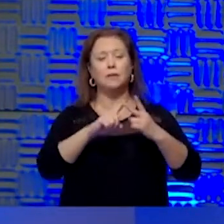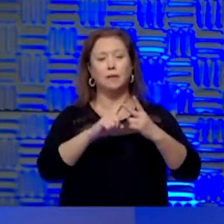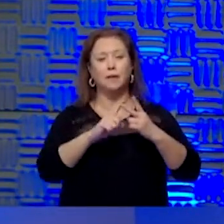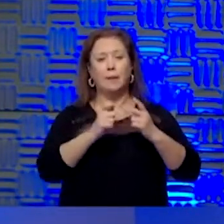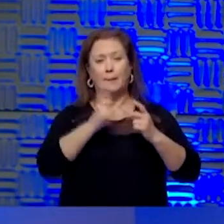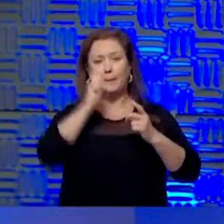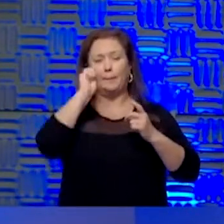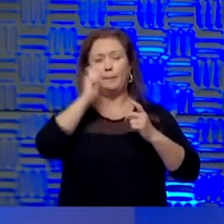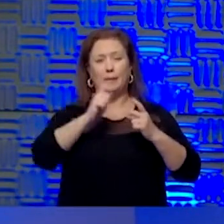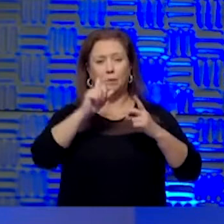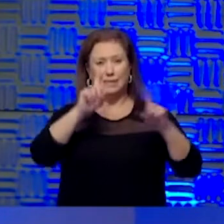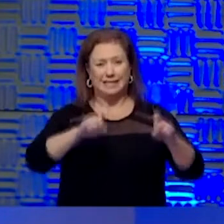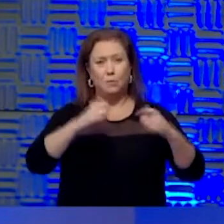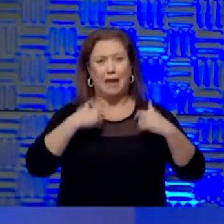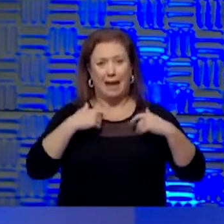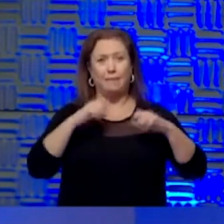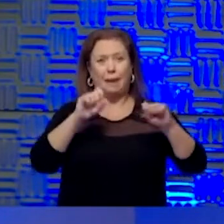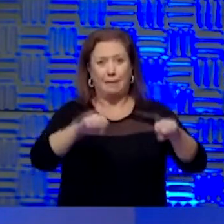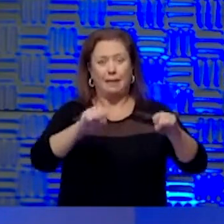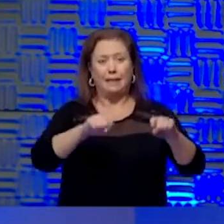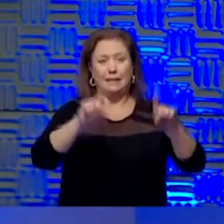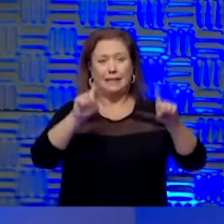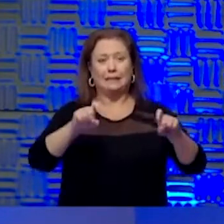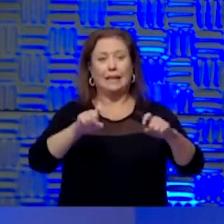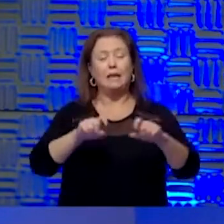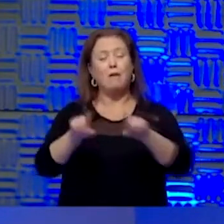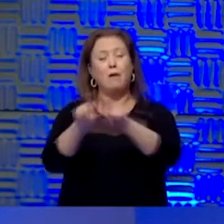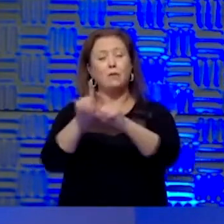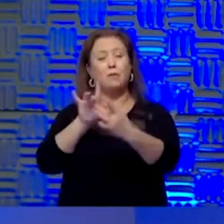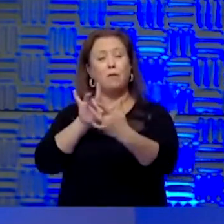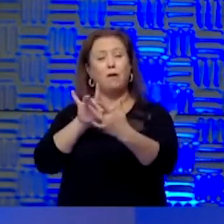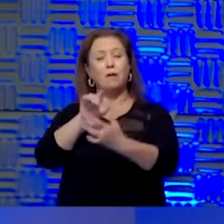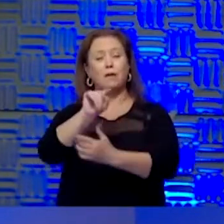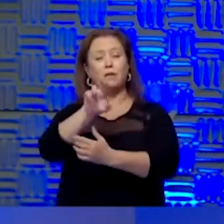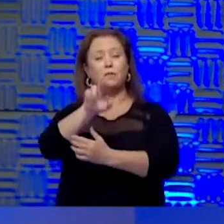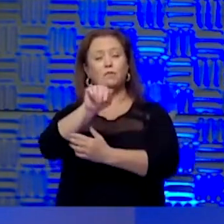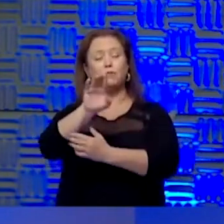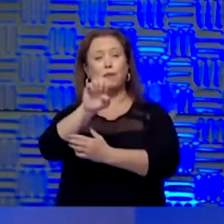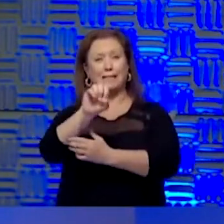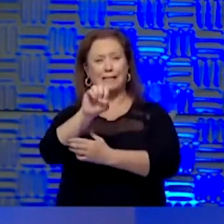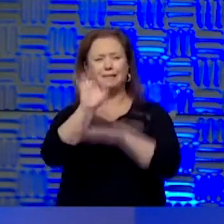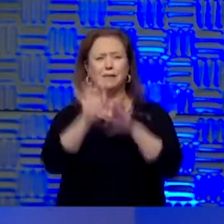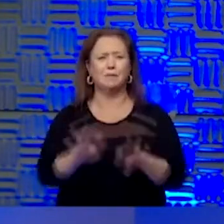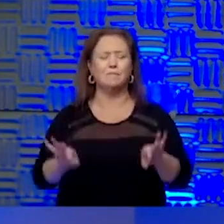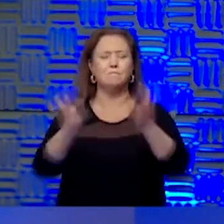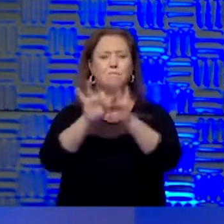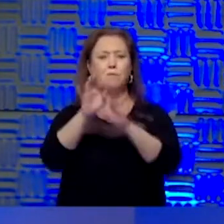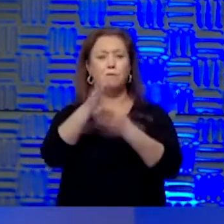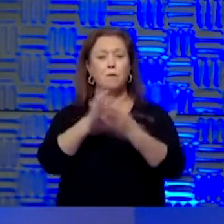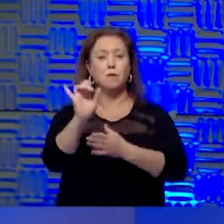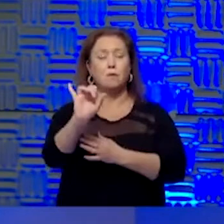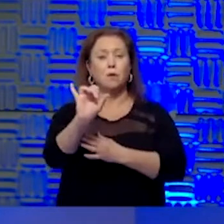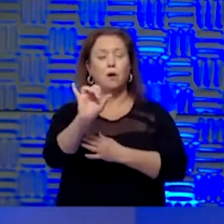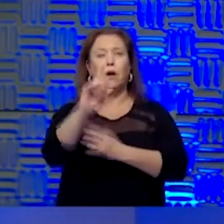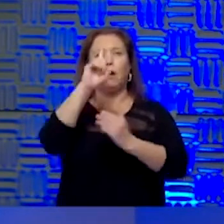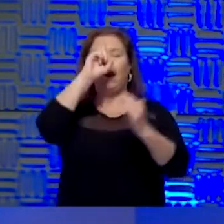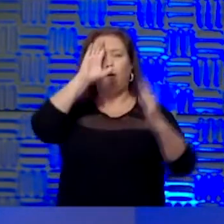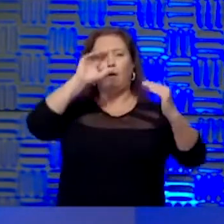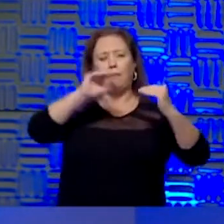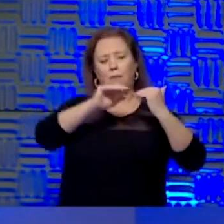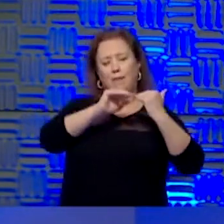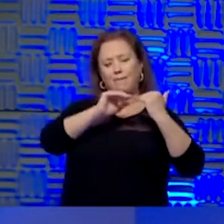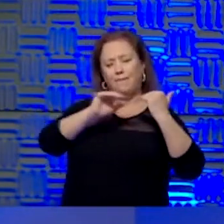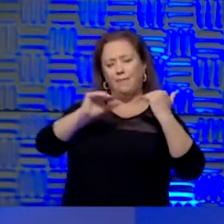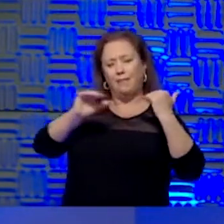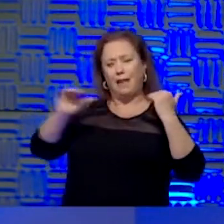testing, especially in the contact tracing as we move forward, and that's going to be a very important part. So hopefully we've flattened the curve enough, we've